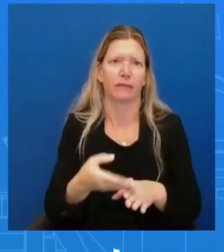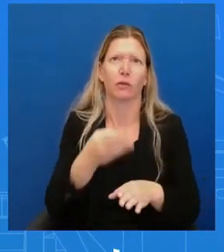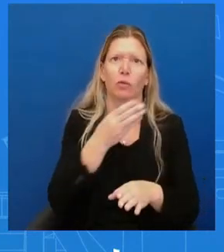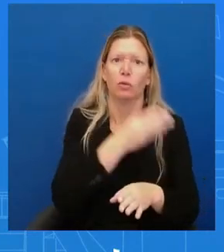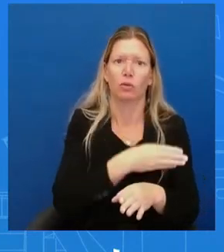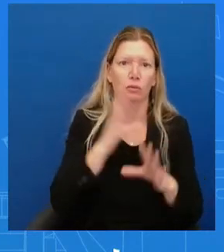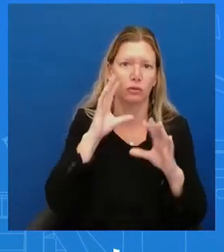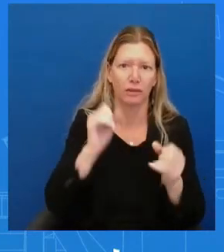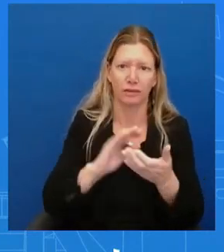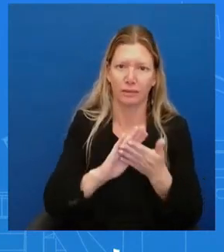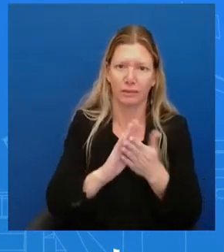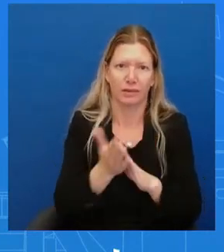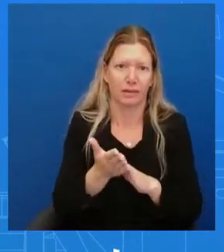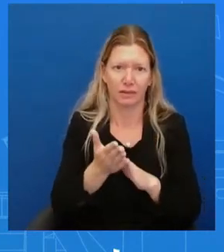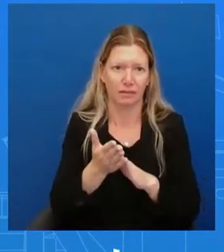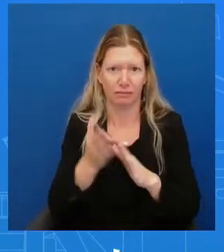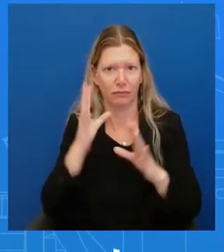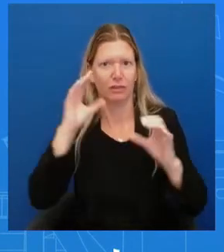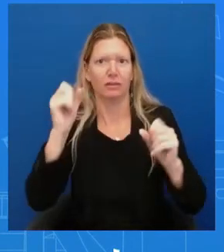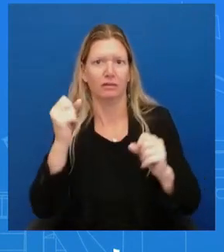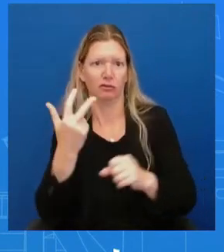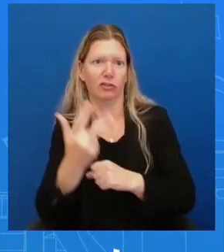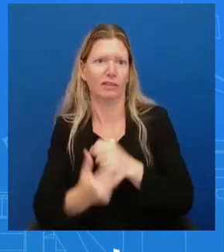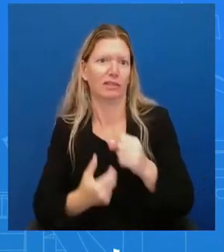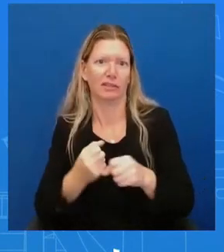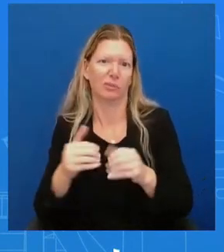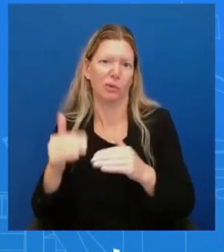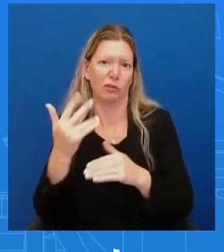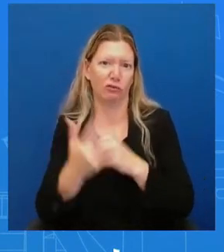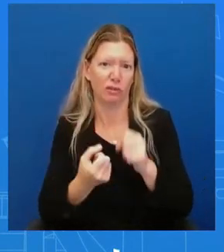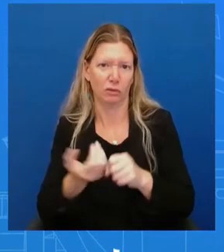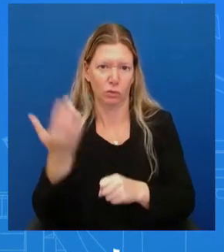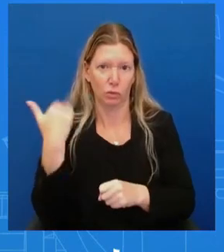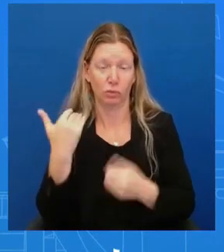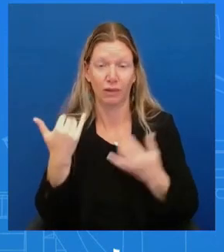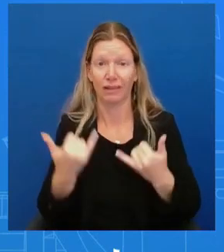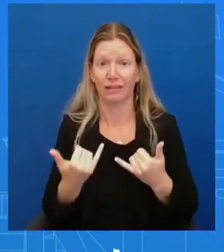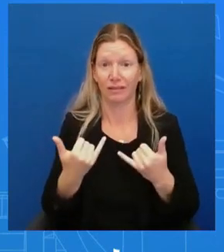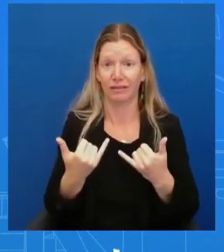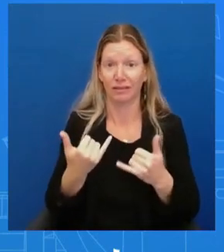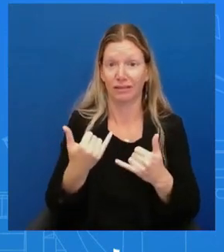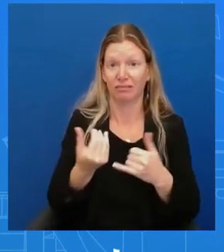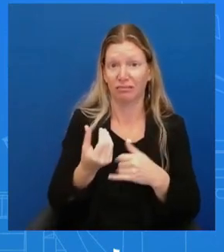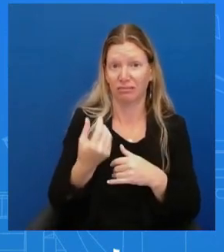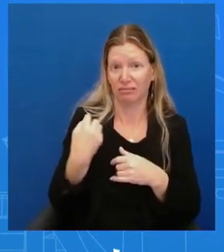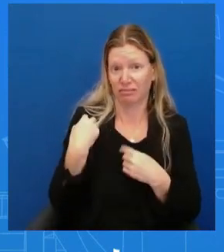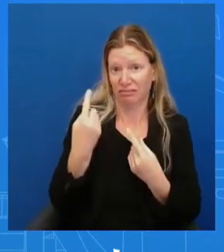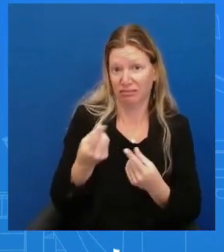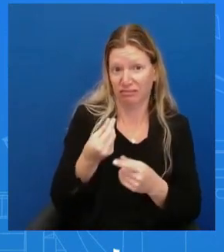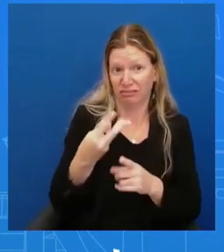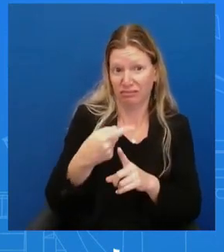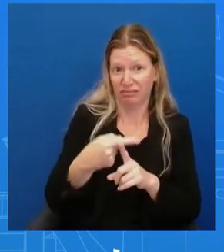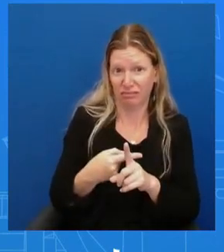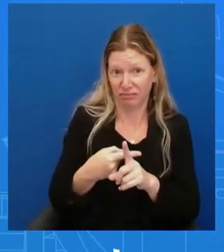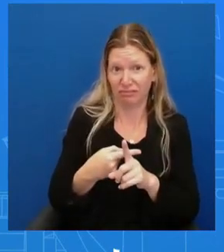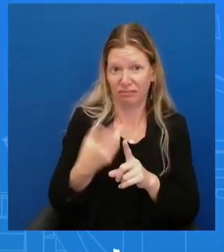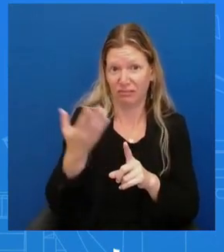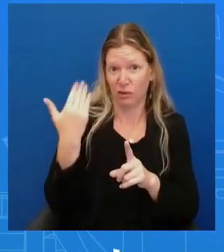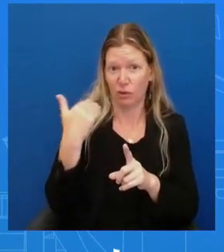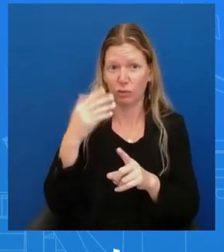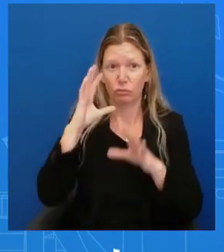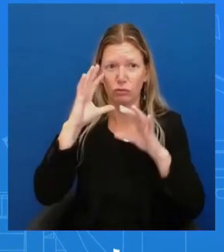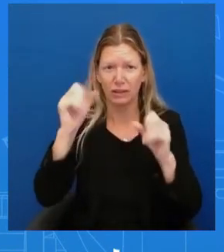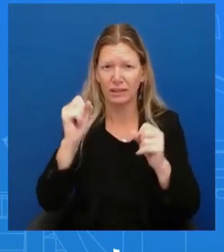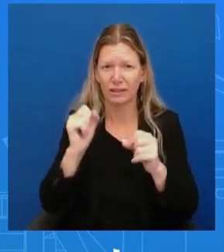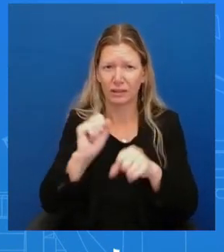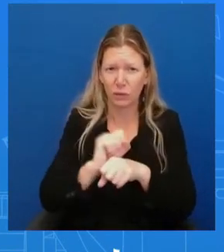months ago, worked with the Senate in a bipartisan fashion to get a negotiation done, right? And what we saw is from the last